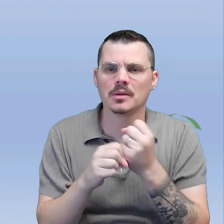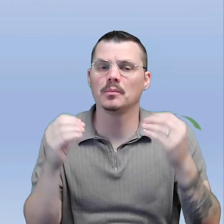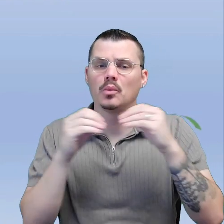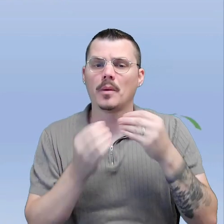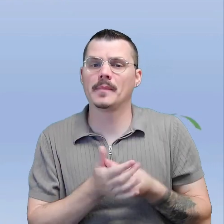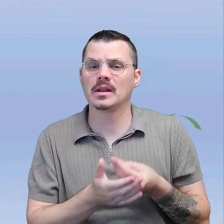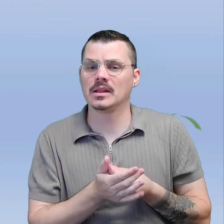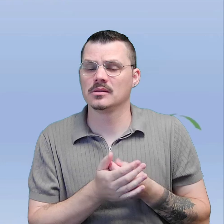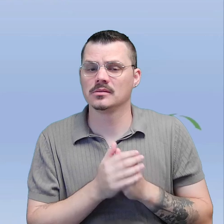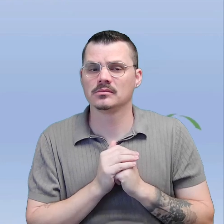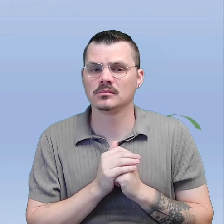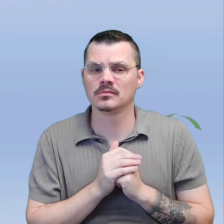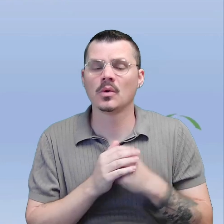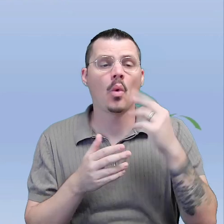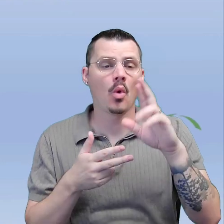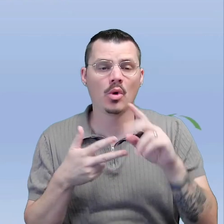money.